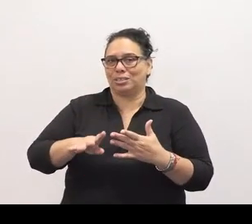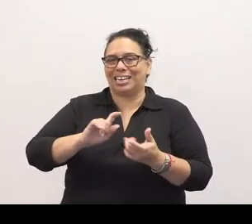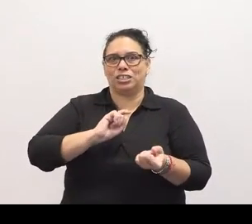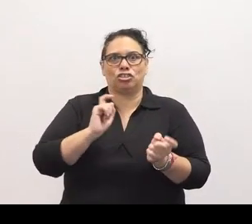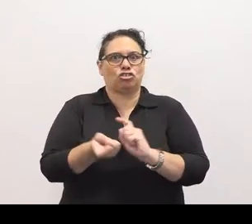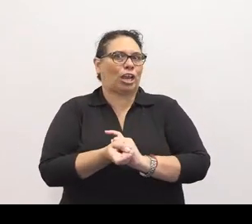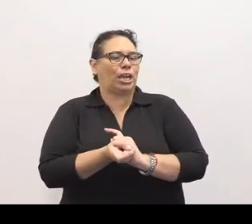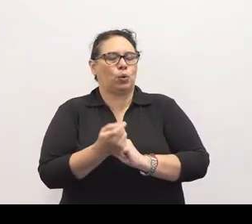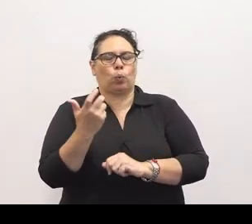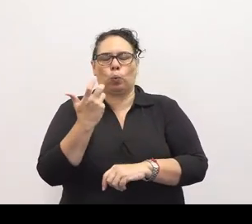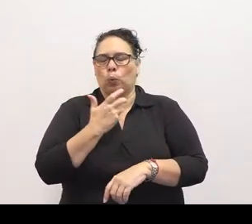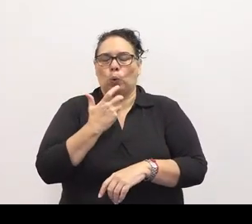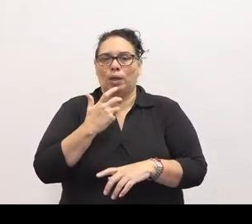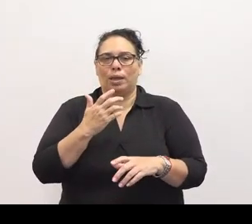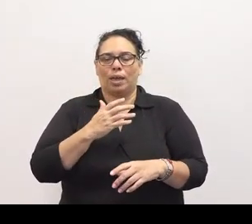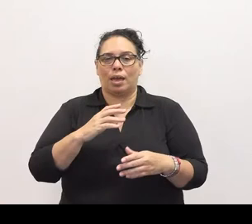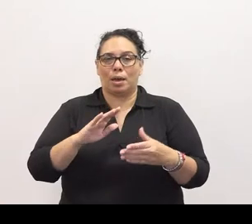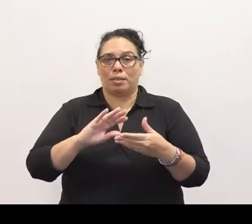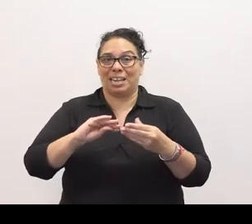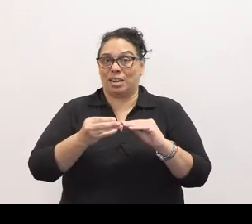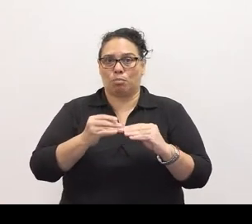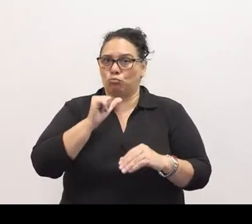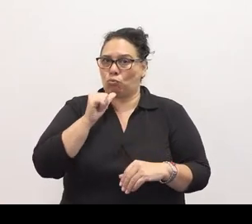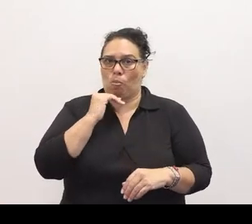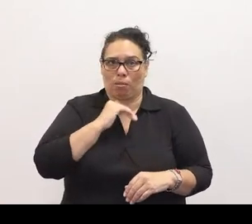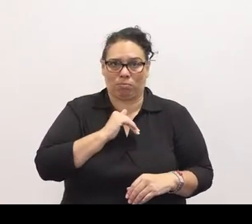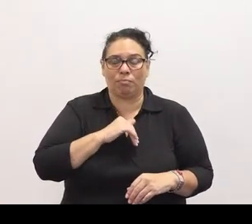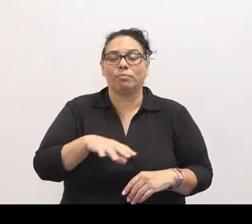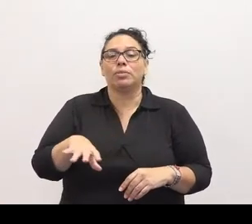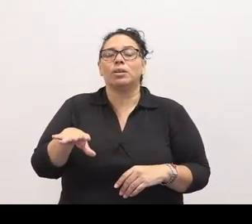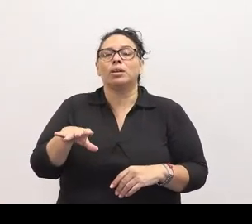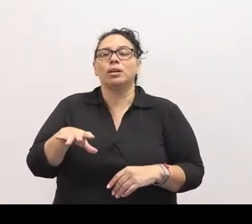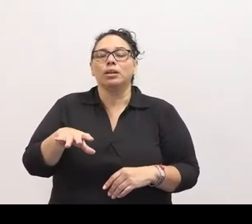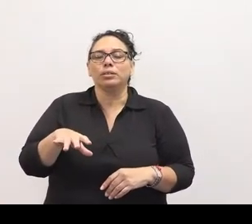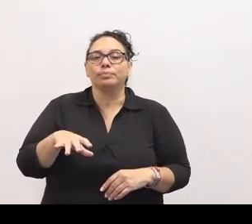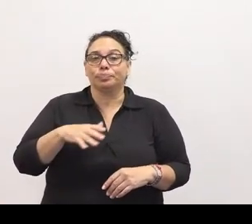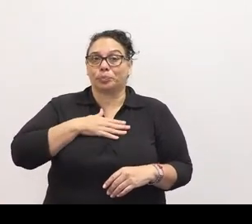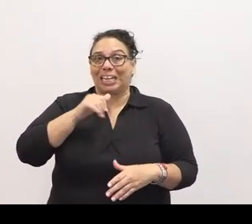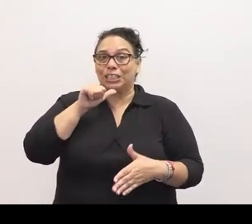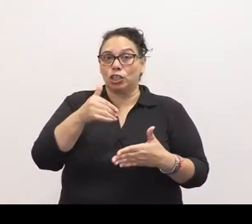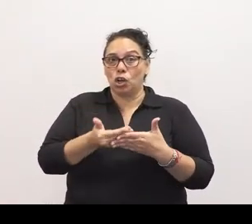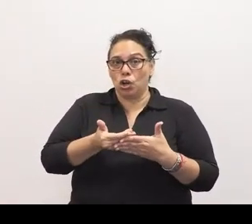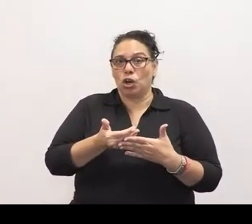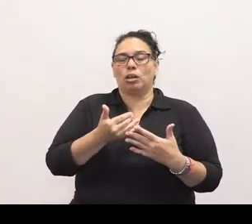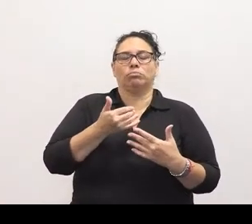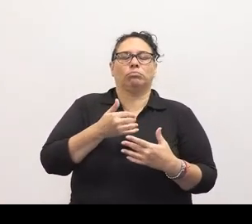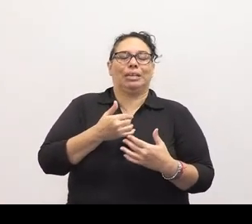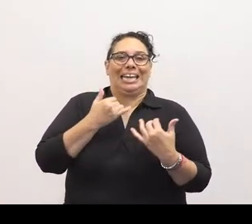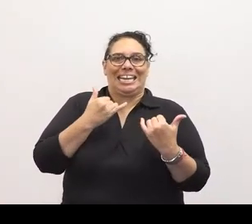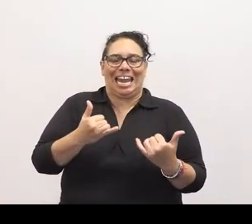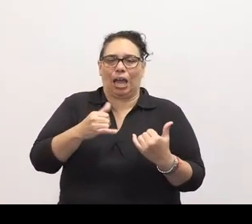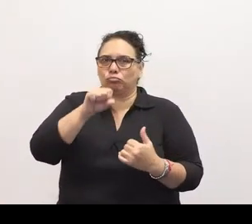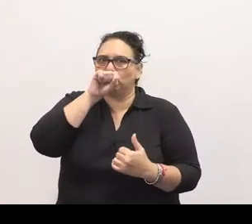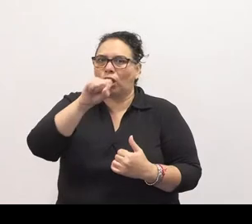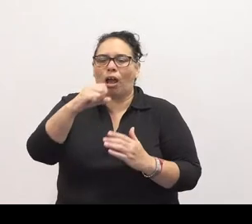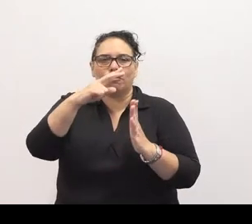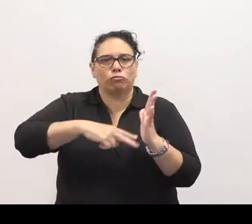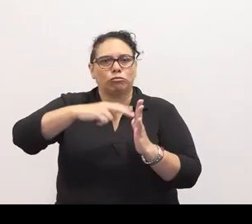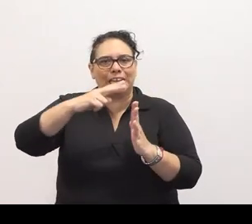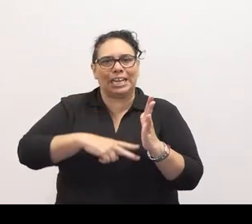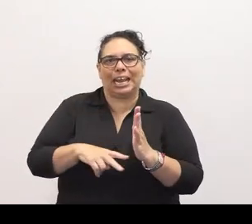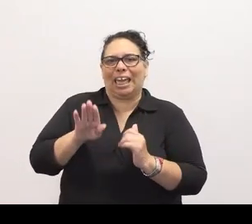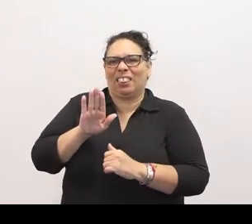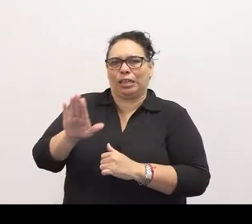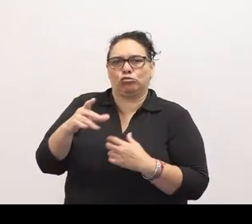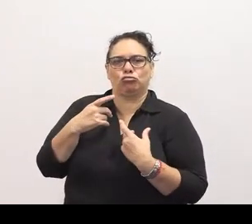changer. The numbers don't lie. It was a game changer for my daughter. She's now an avid reader, and reading has now become her